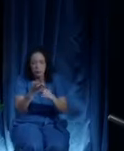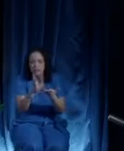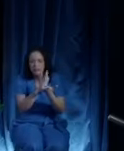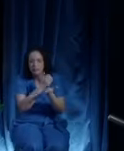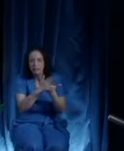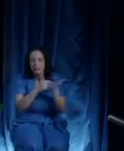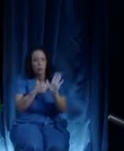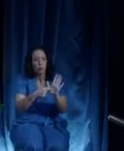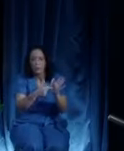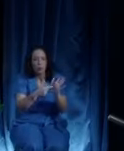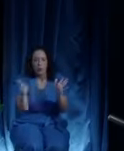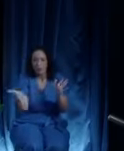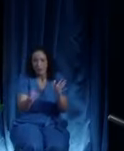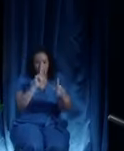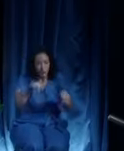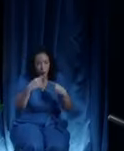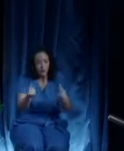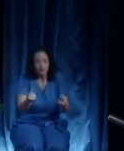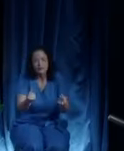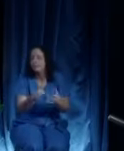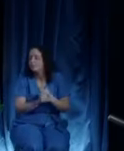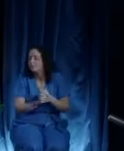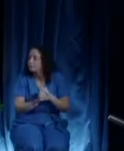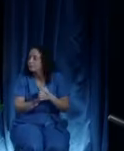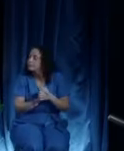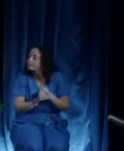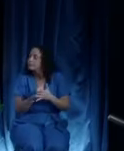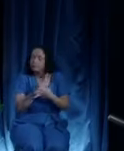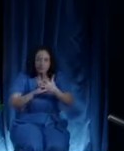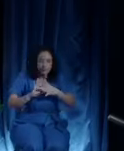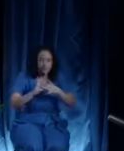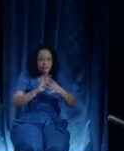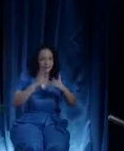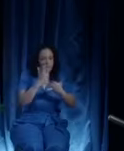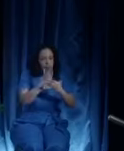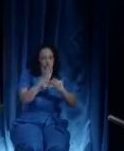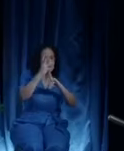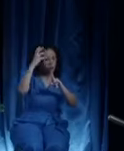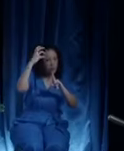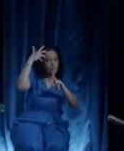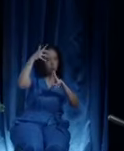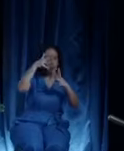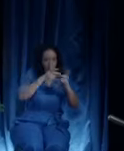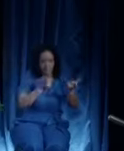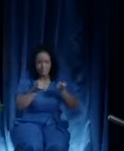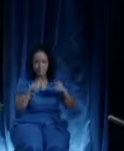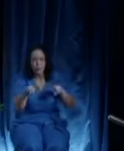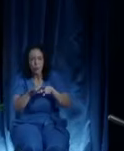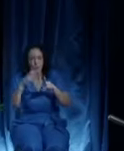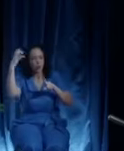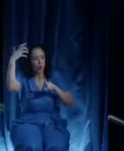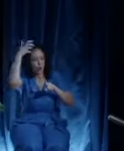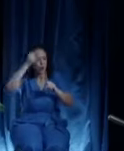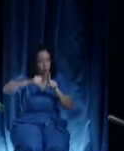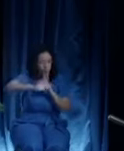And, I suppose that How to Survive relates to the monarchs and to the actual royal court. And how